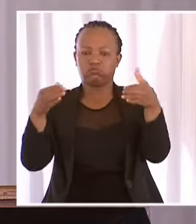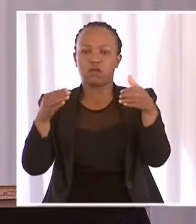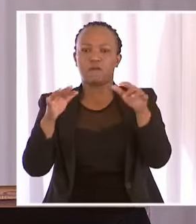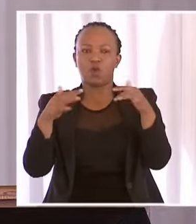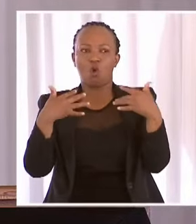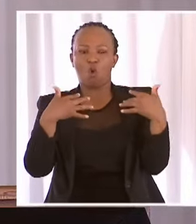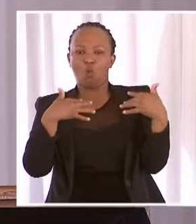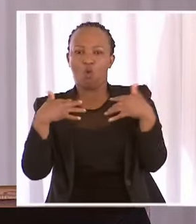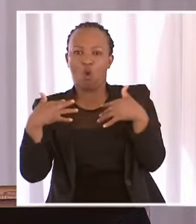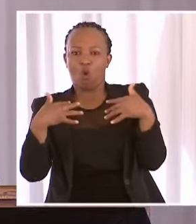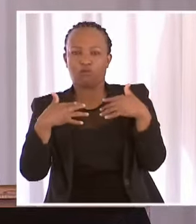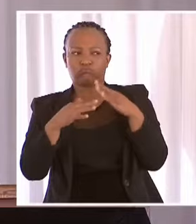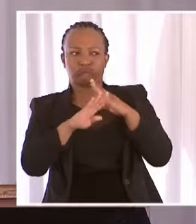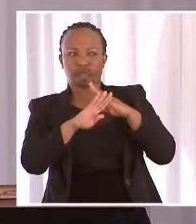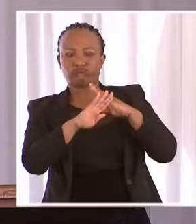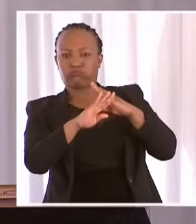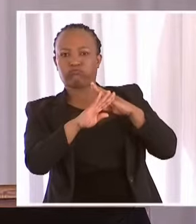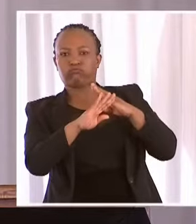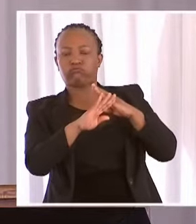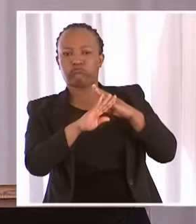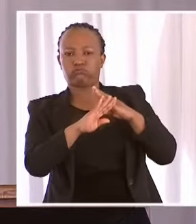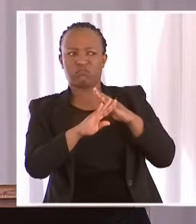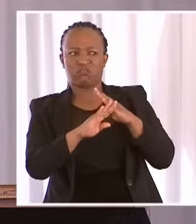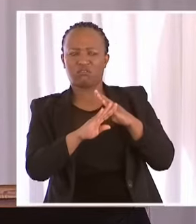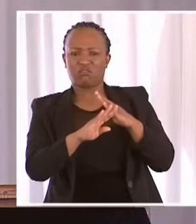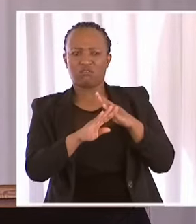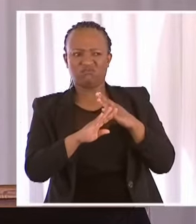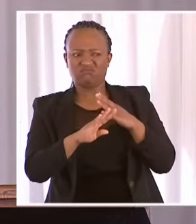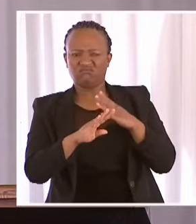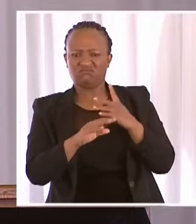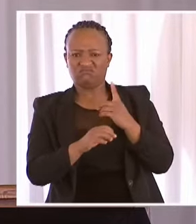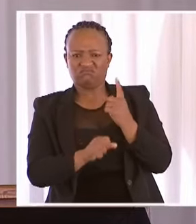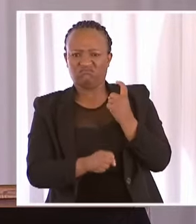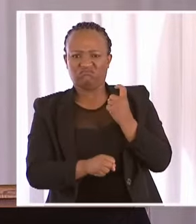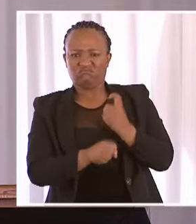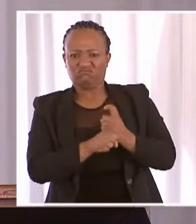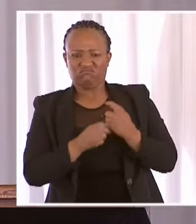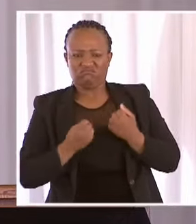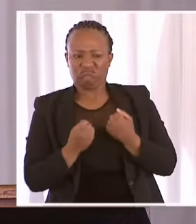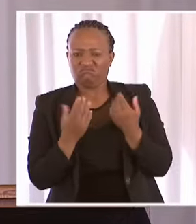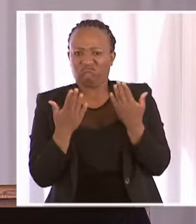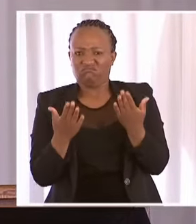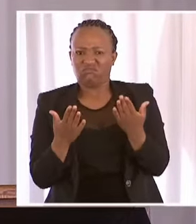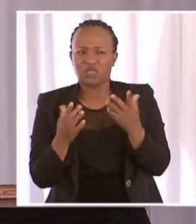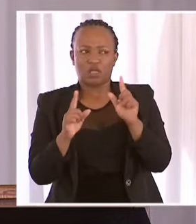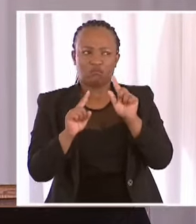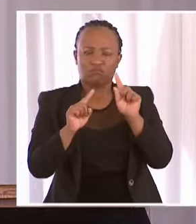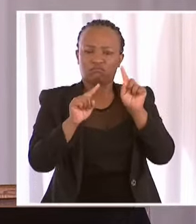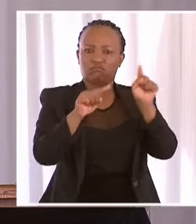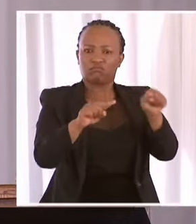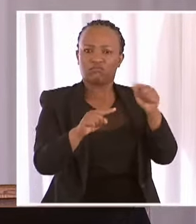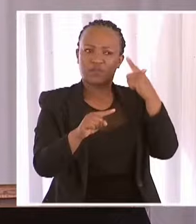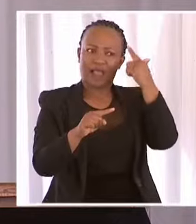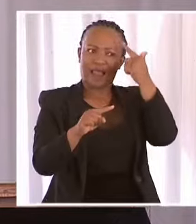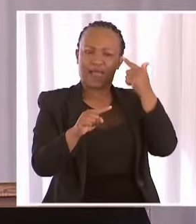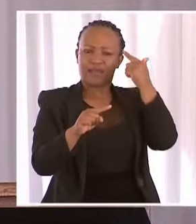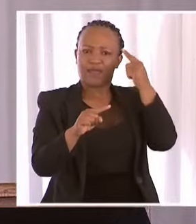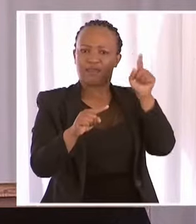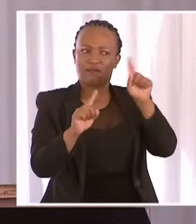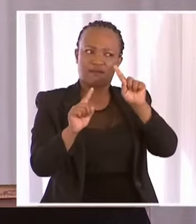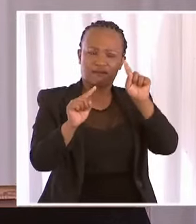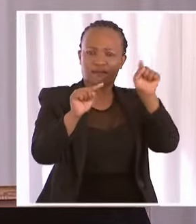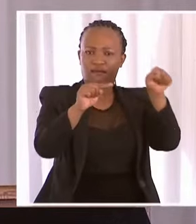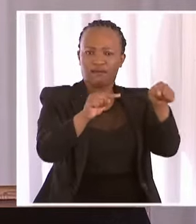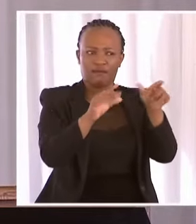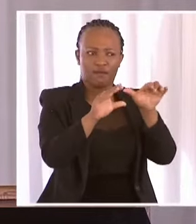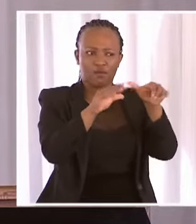from this country, refusing to serve, who arrived in London. And they were quite